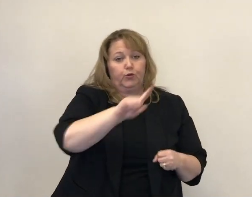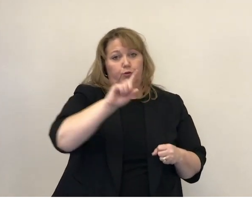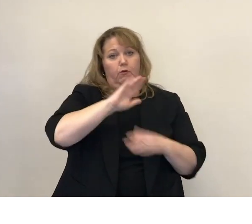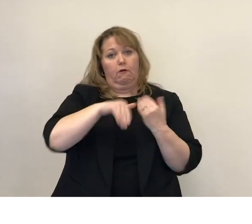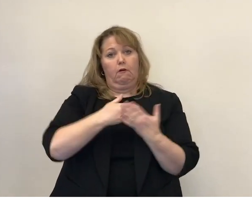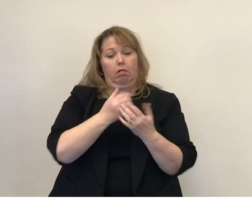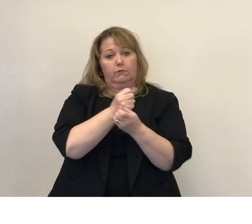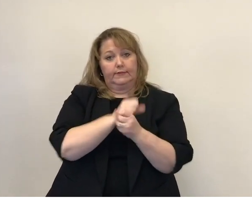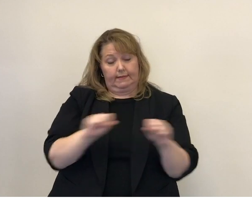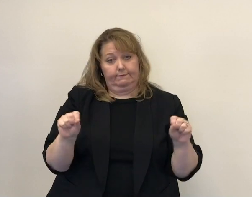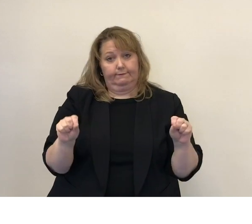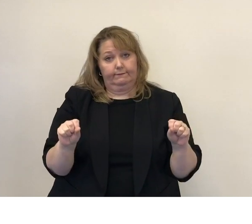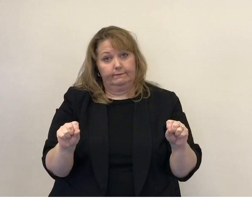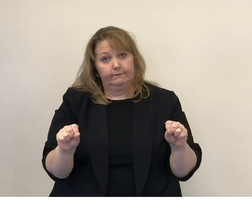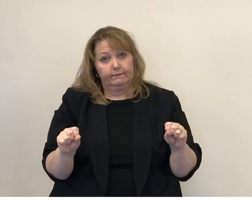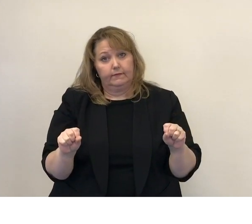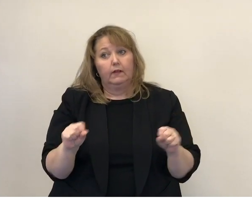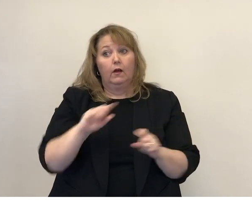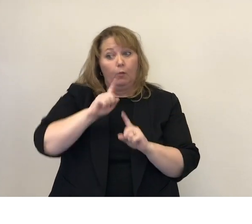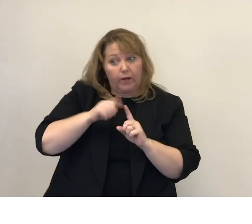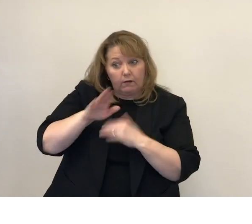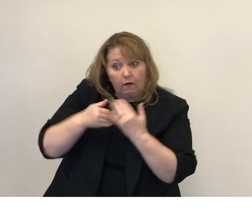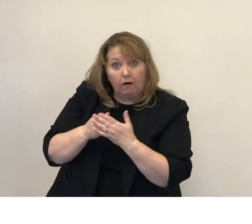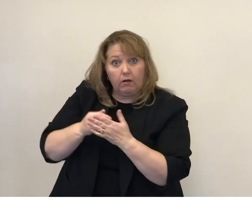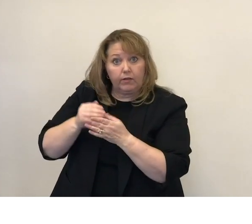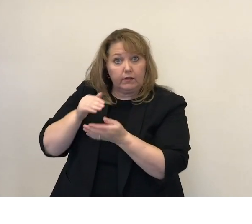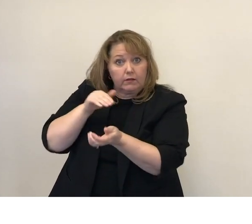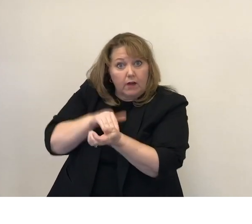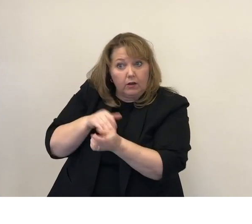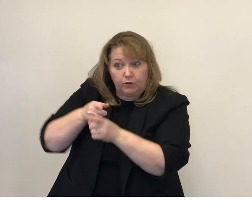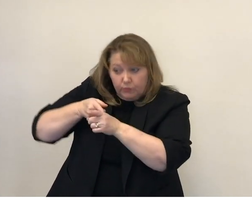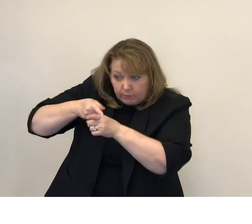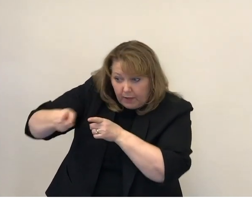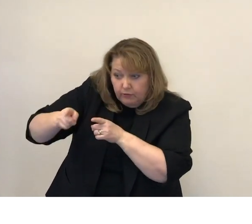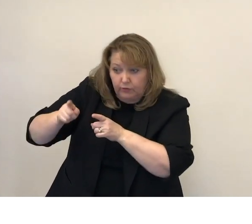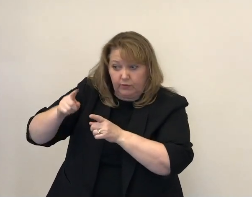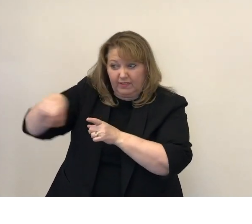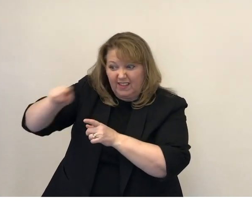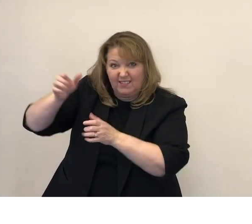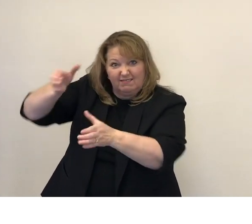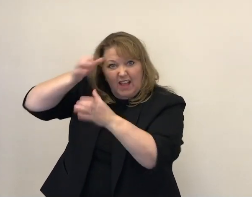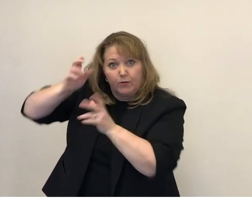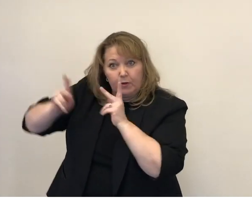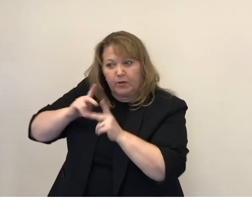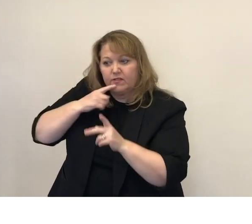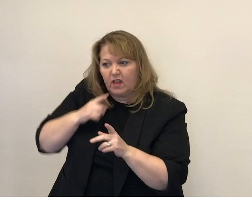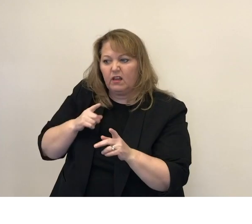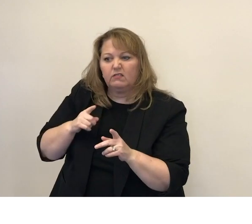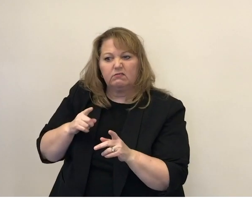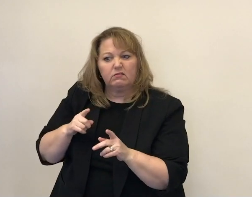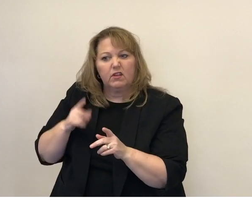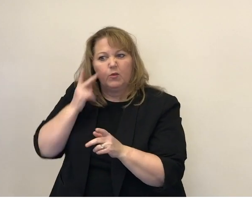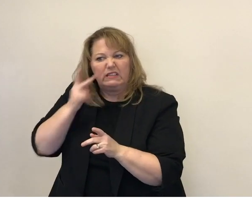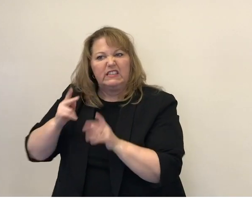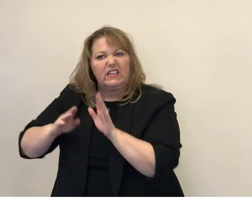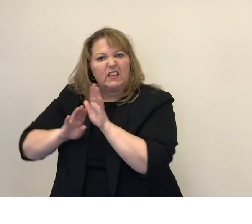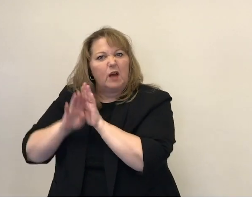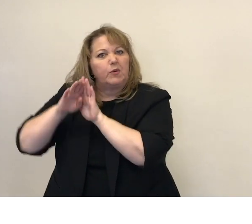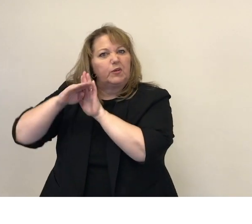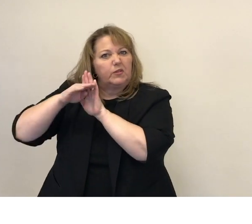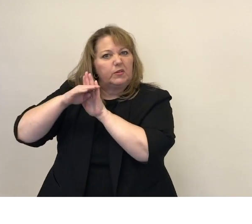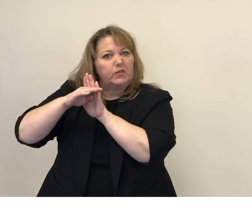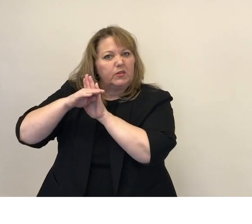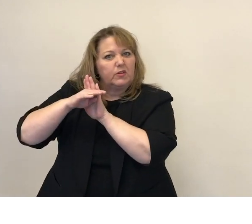experts tell me and the data tells me that it's okay to open, then we're going to do it, and we're going to do it in a manner that's safe,